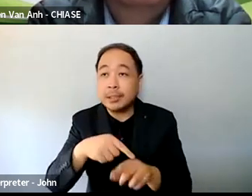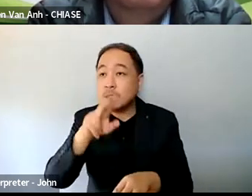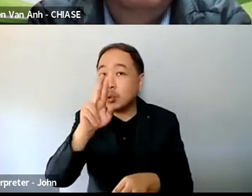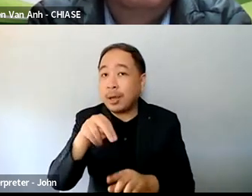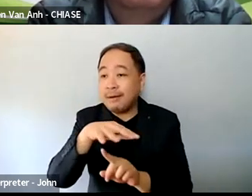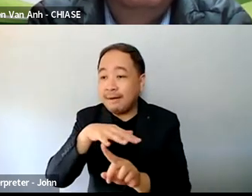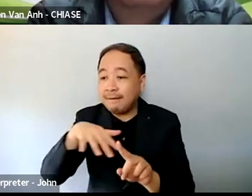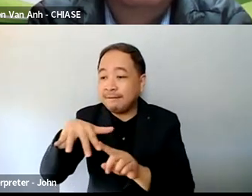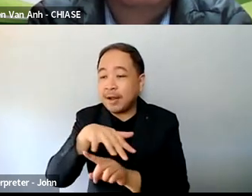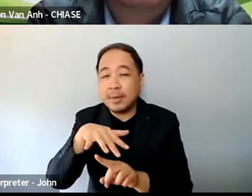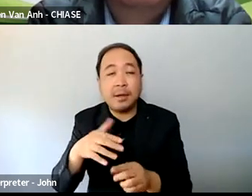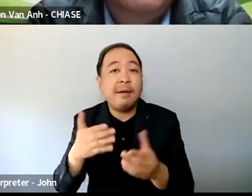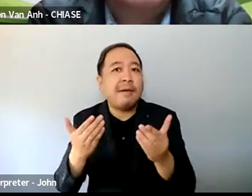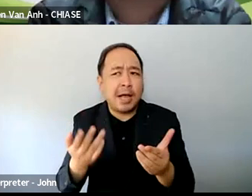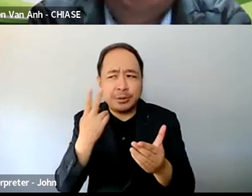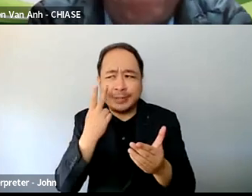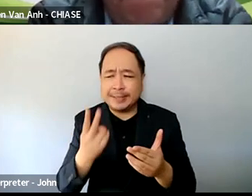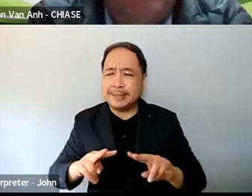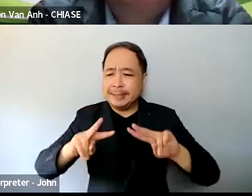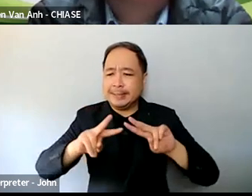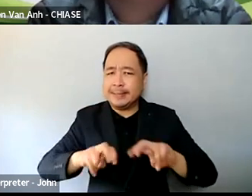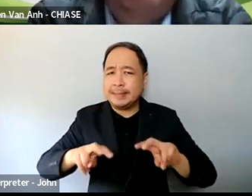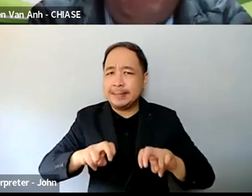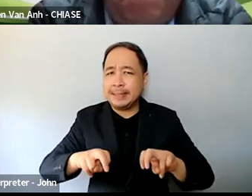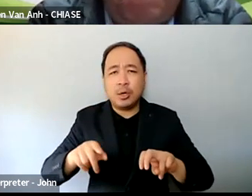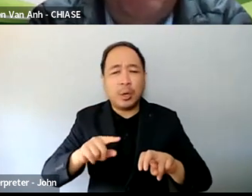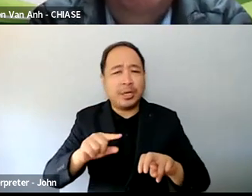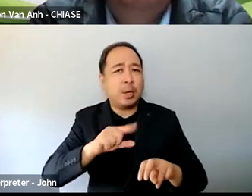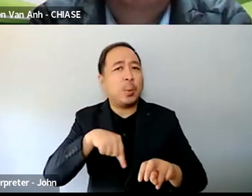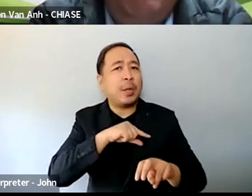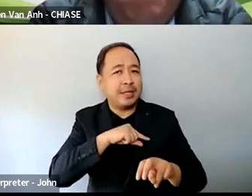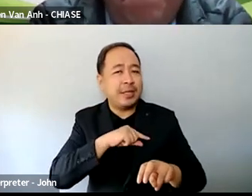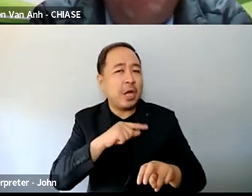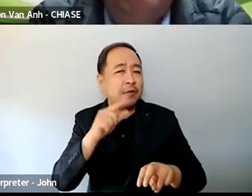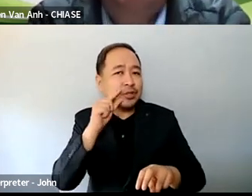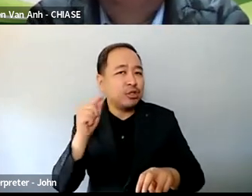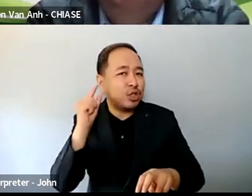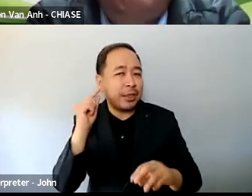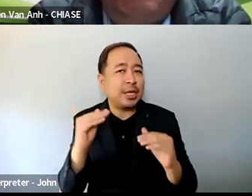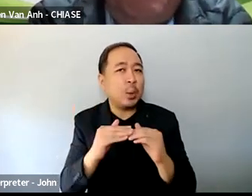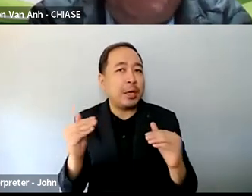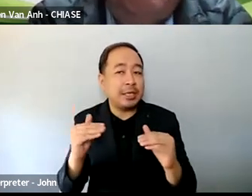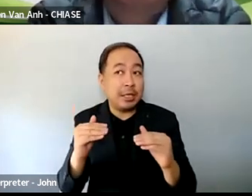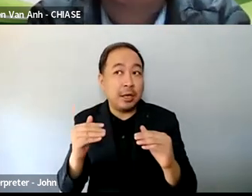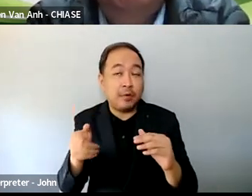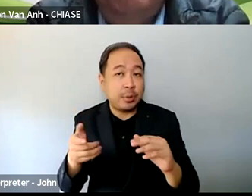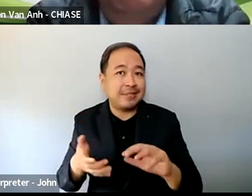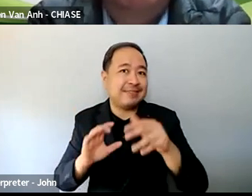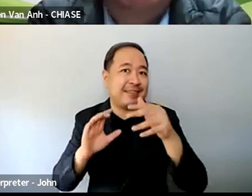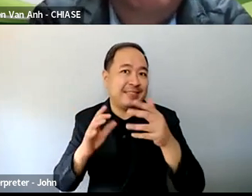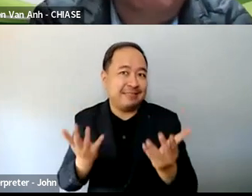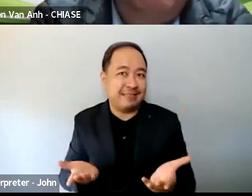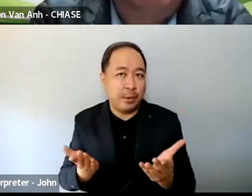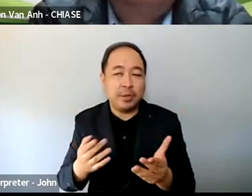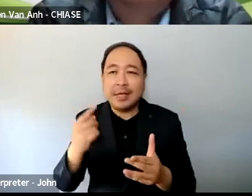assessment of the state of gender equality and climate change in ASEAN. So I think those are the approaches that can really fully support and ensure